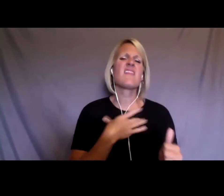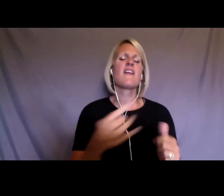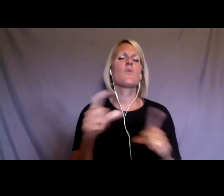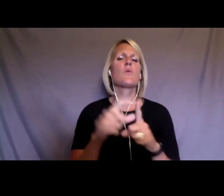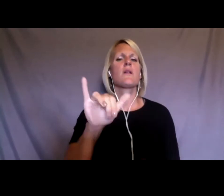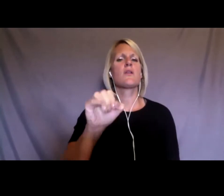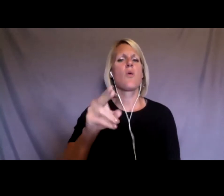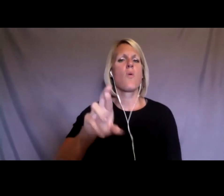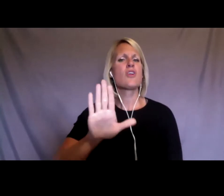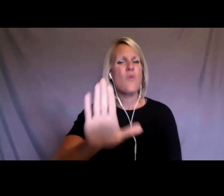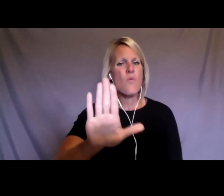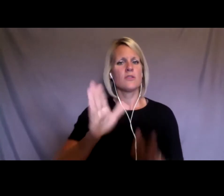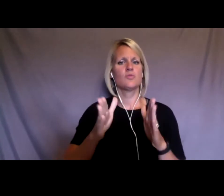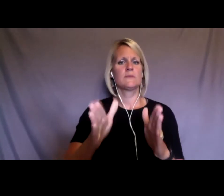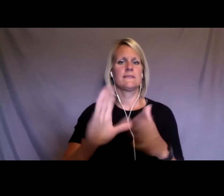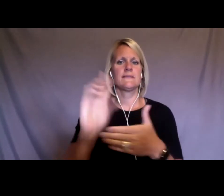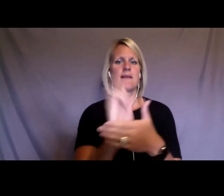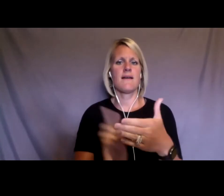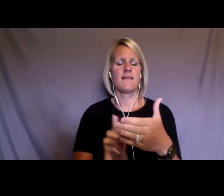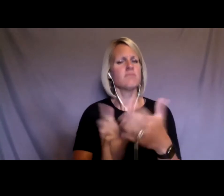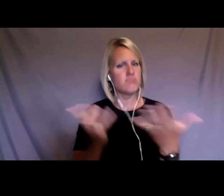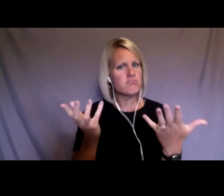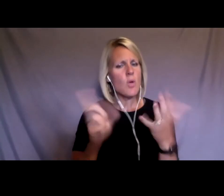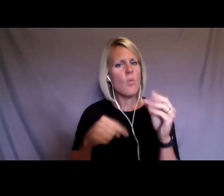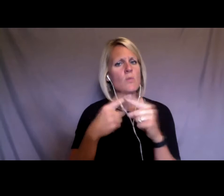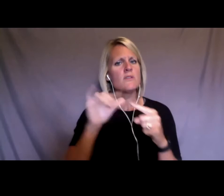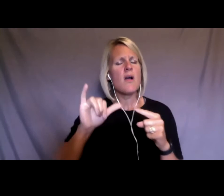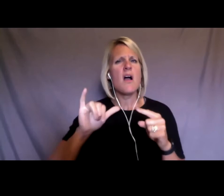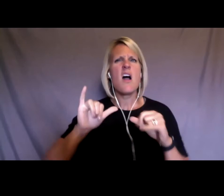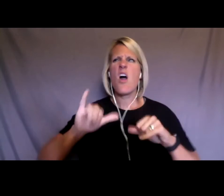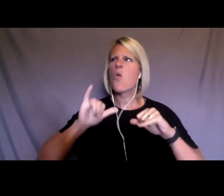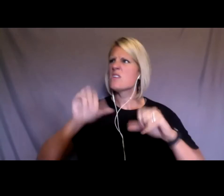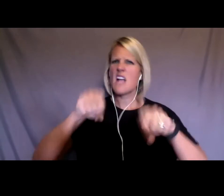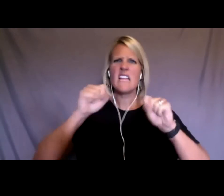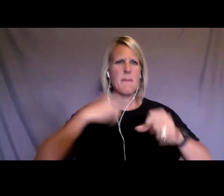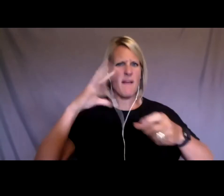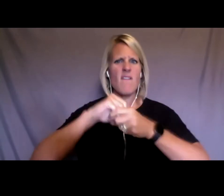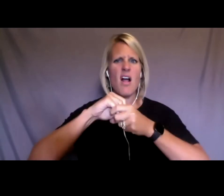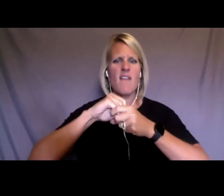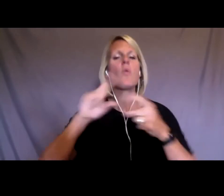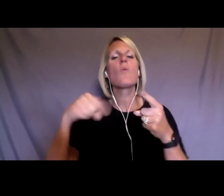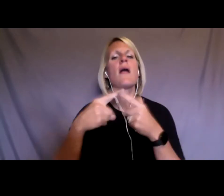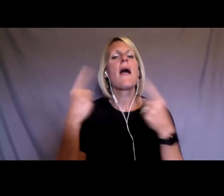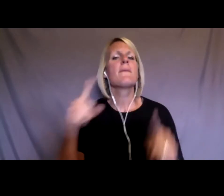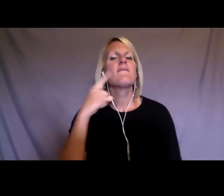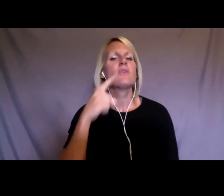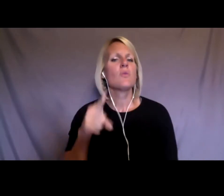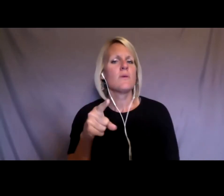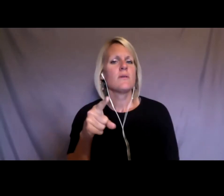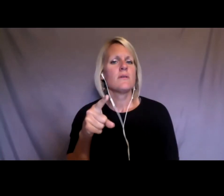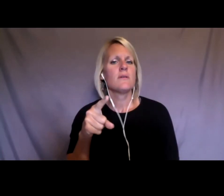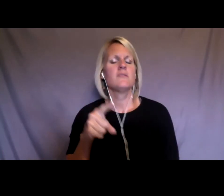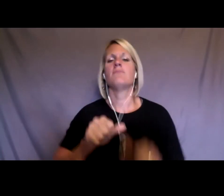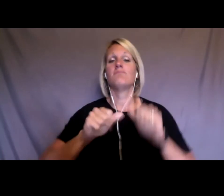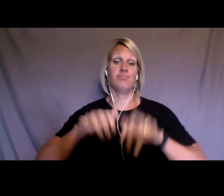street design. Let me see your answers in the chat. And as you are filling that out, I get to pass the